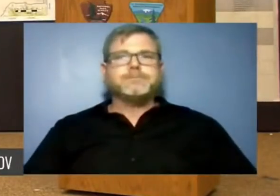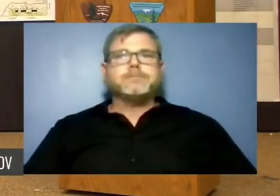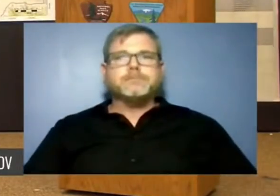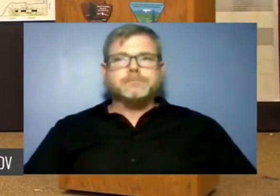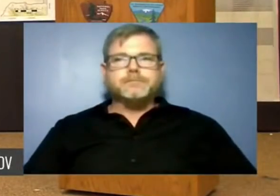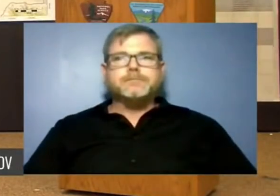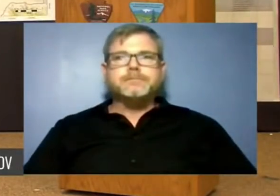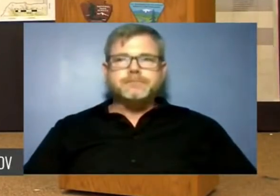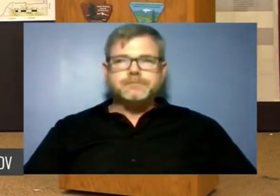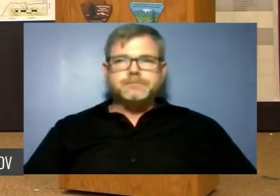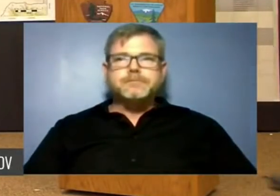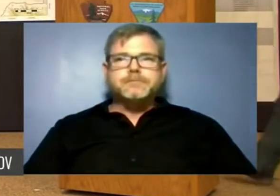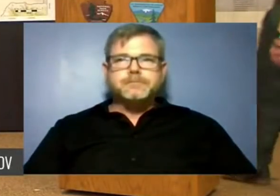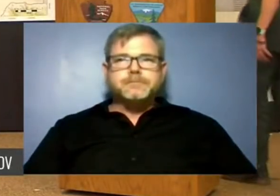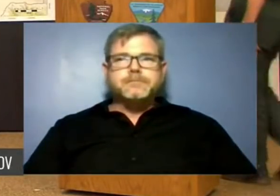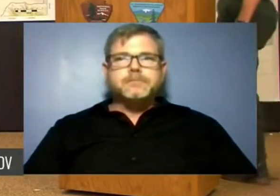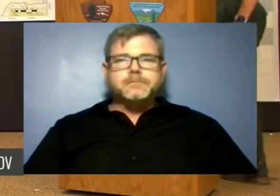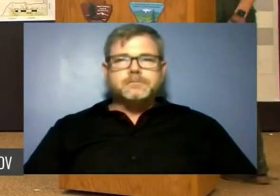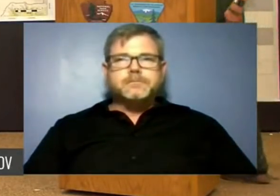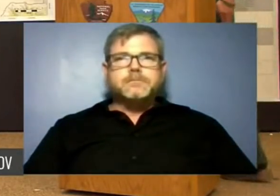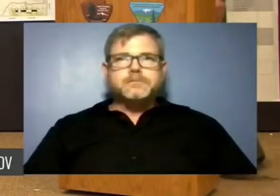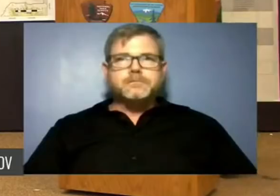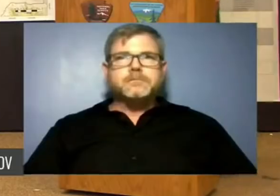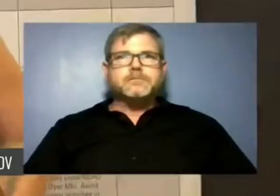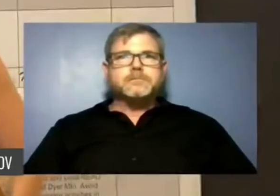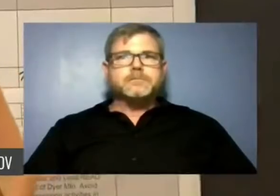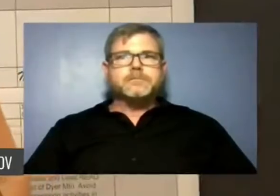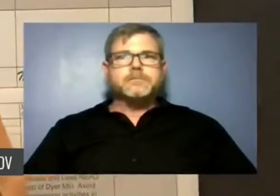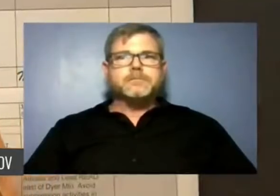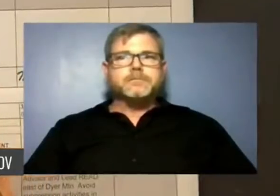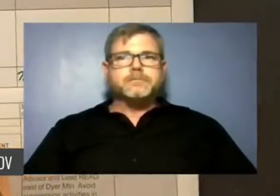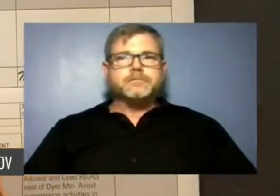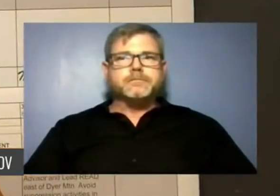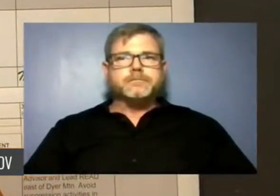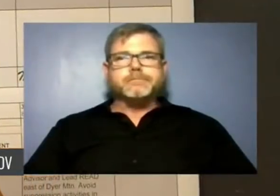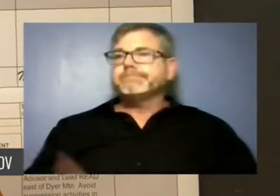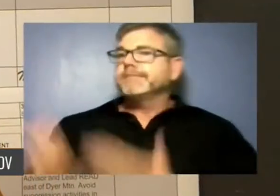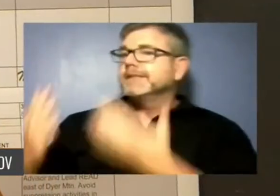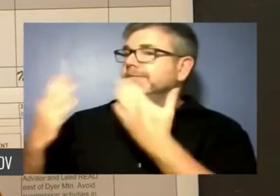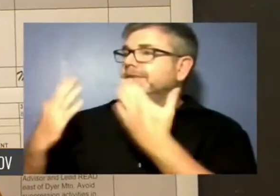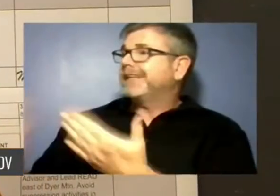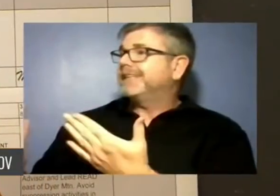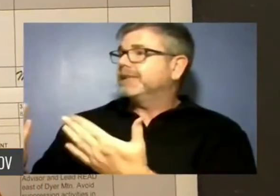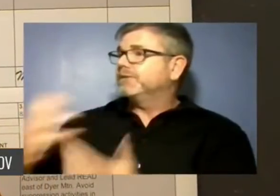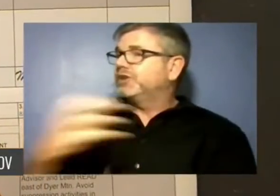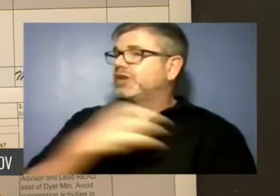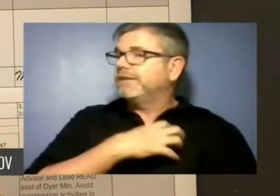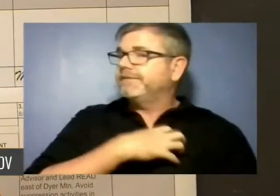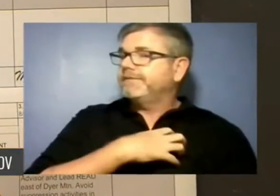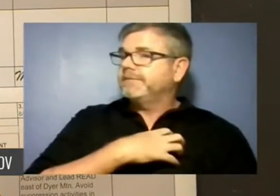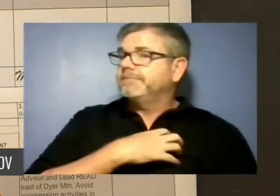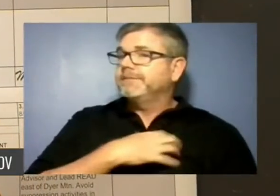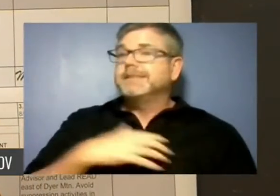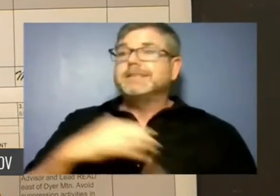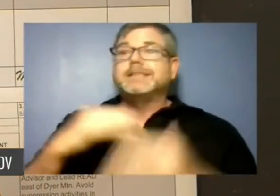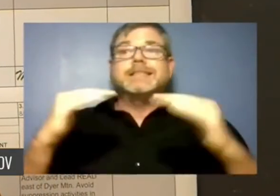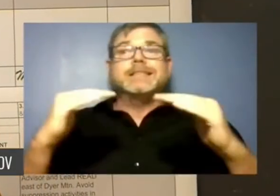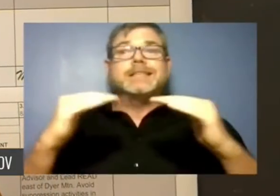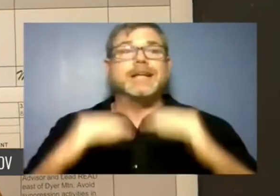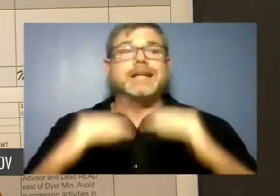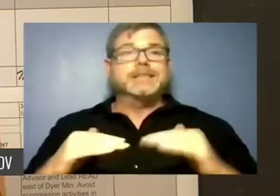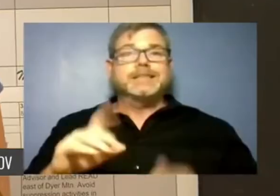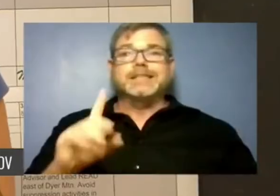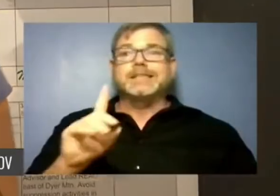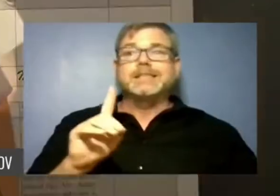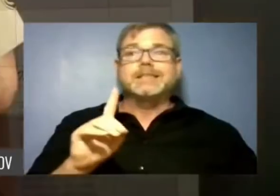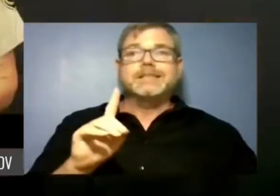Thank you so much, Sheriff. That was a lot of really great information. Our next speaker will be Deb Bumpus. She's the Forest Supervisor for the Lassen National Forest.